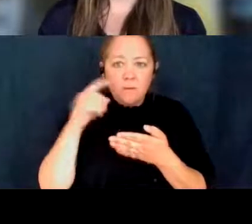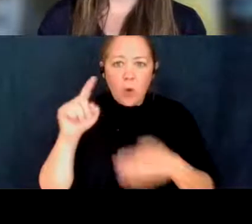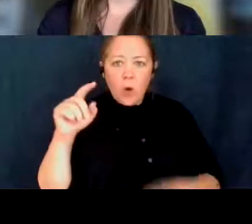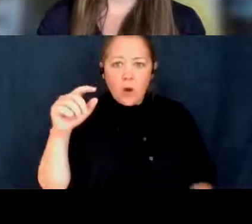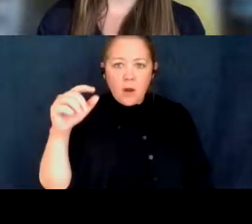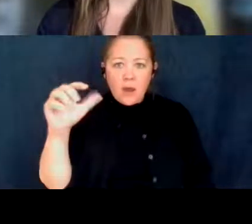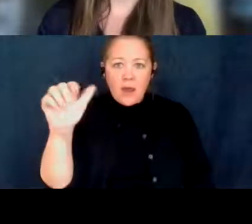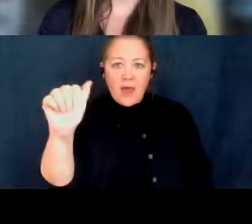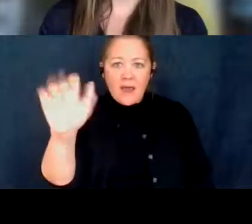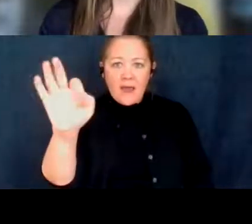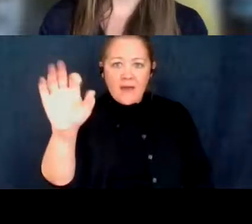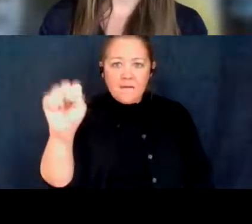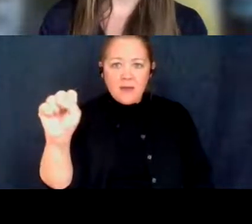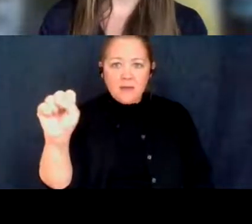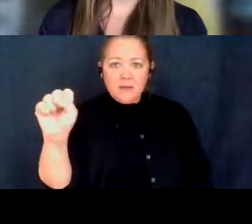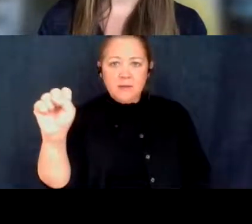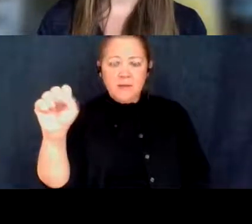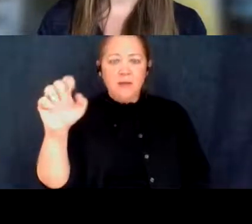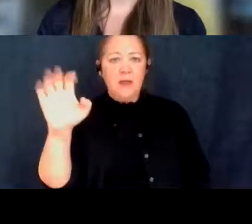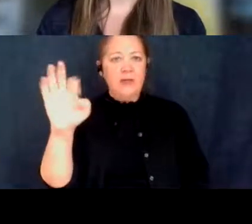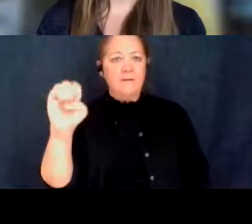you. Thank you.